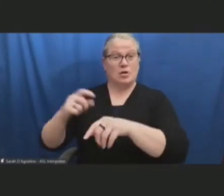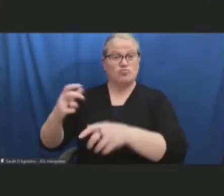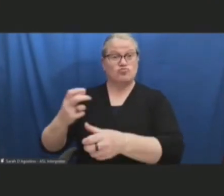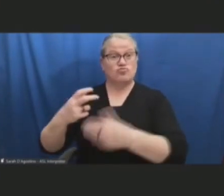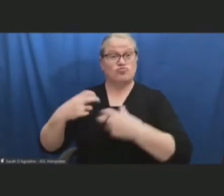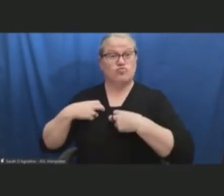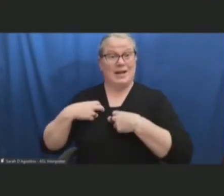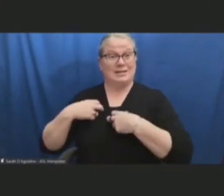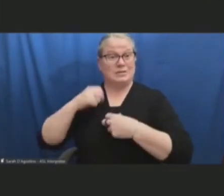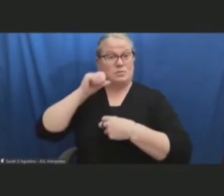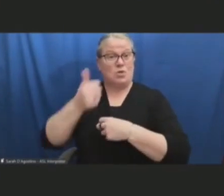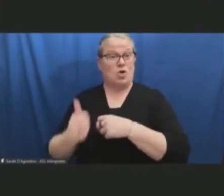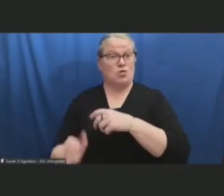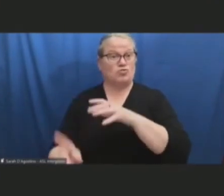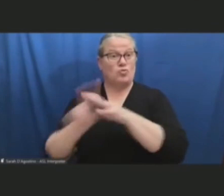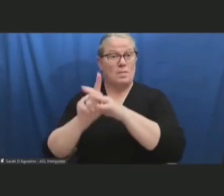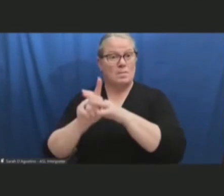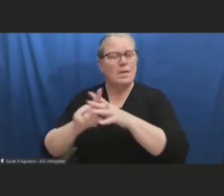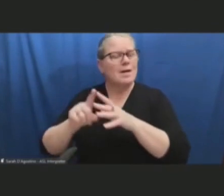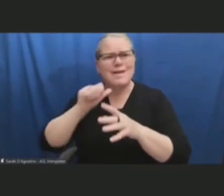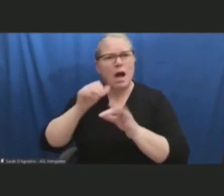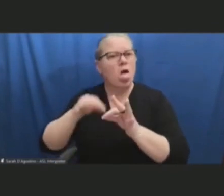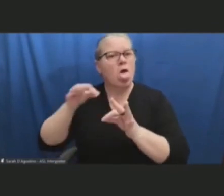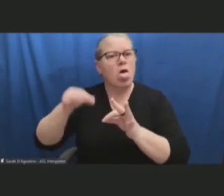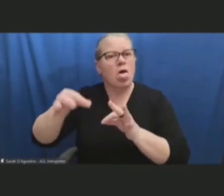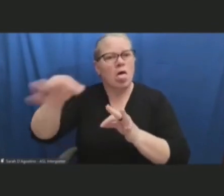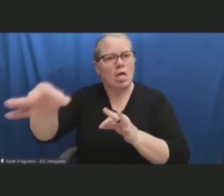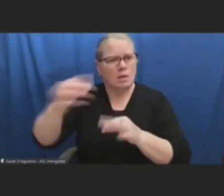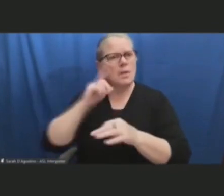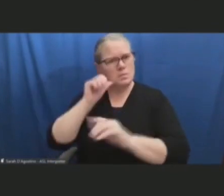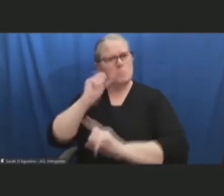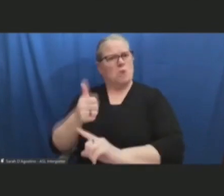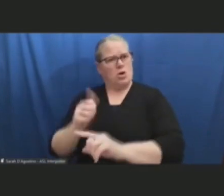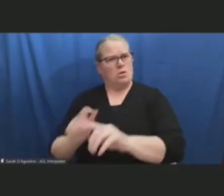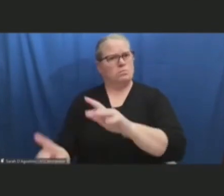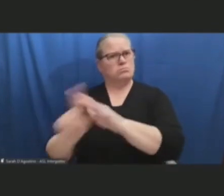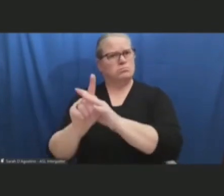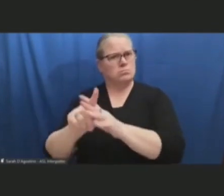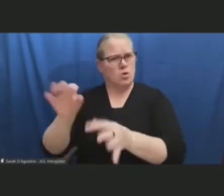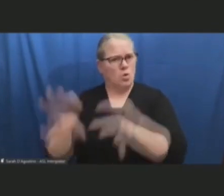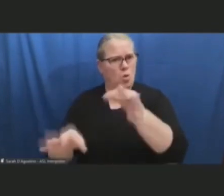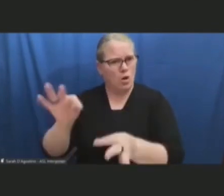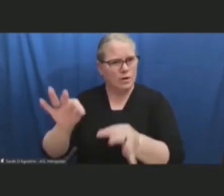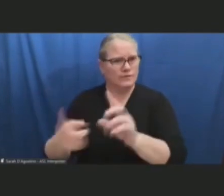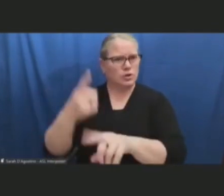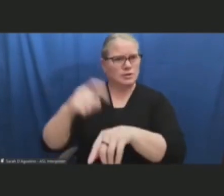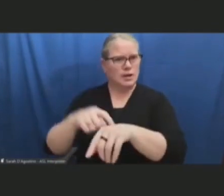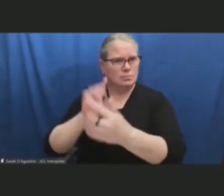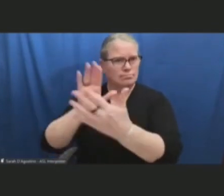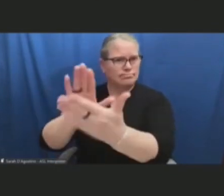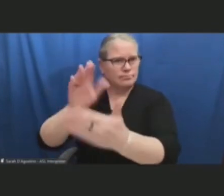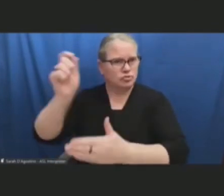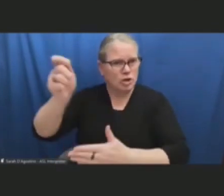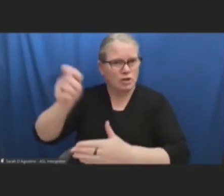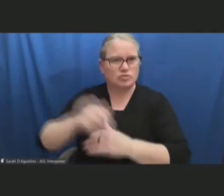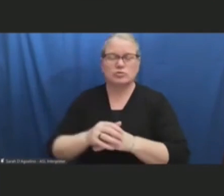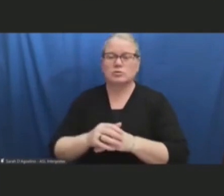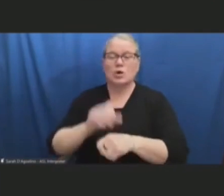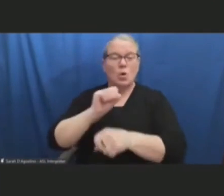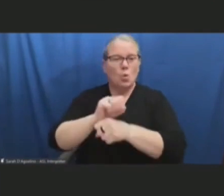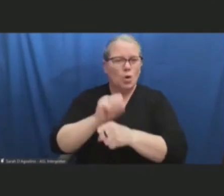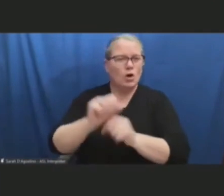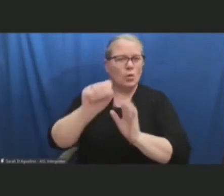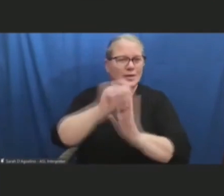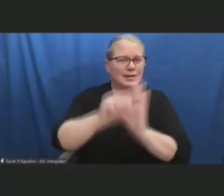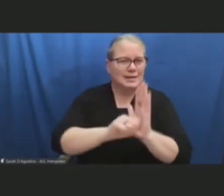facility for this individual, depending on what the nature of the crime is. We've worked obviously with our municipal police, state police. We have more